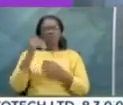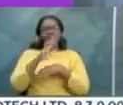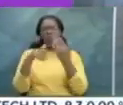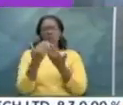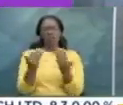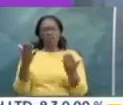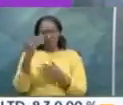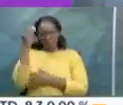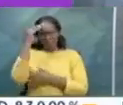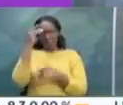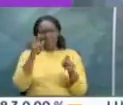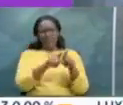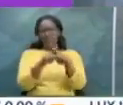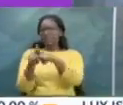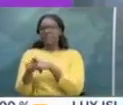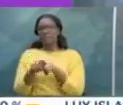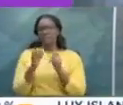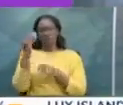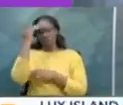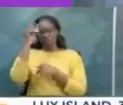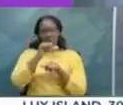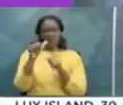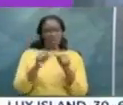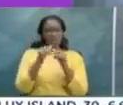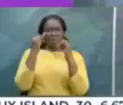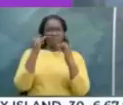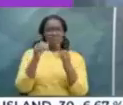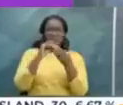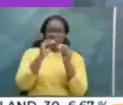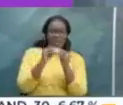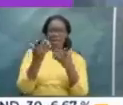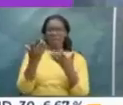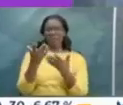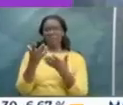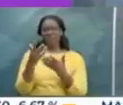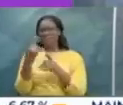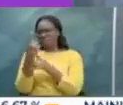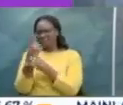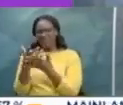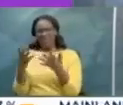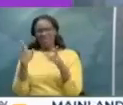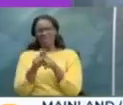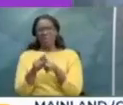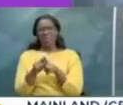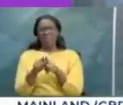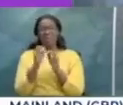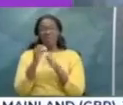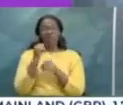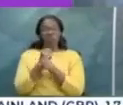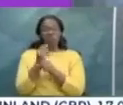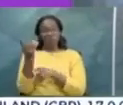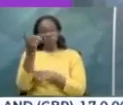the learning is the same. If they're learning about numeracy, literacy, the learning is the same. If they're doing art and craft that engages their brain,